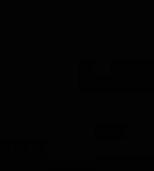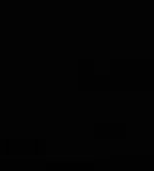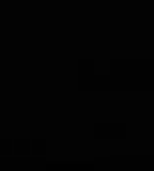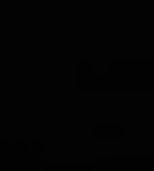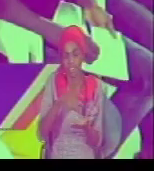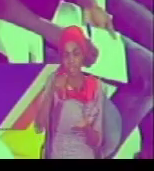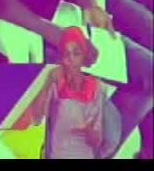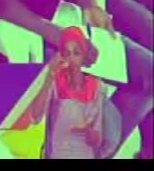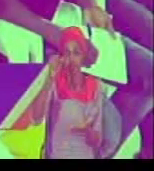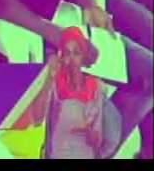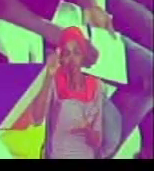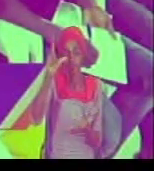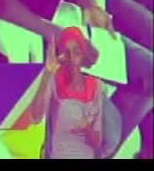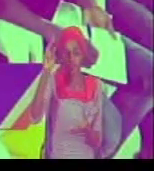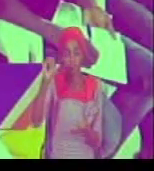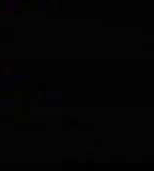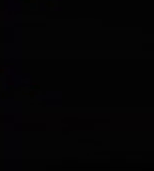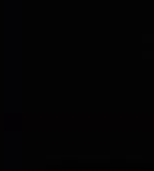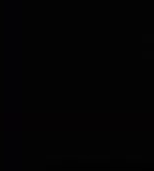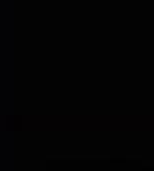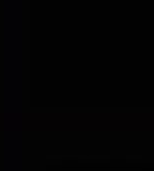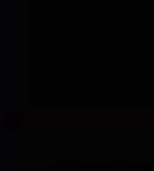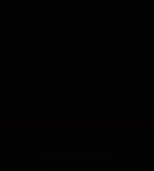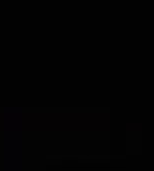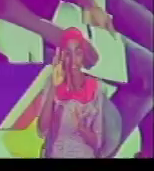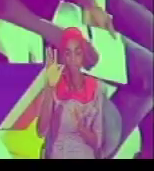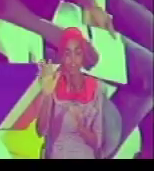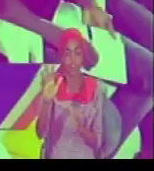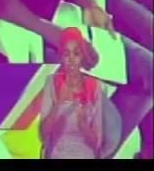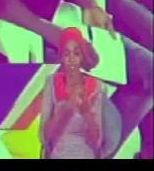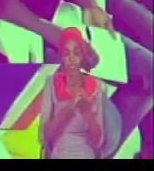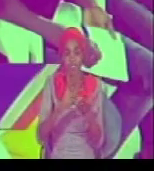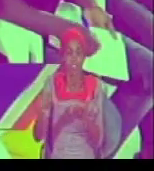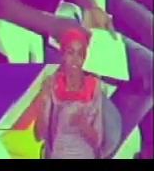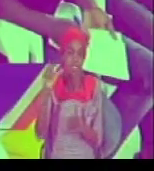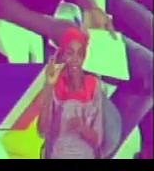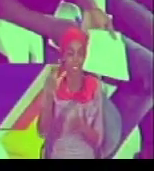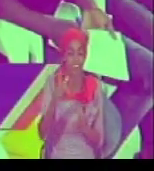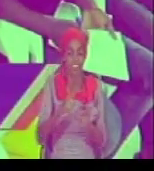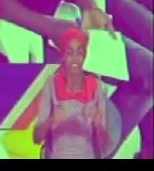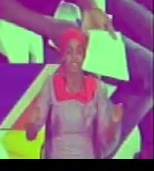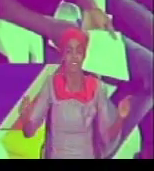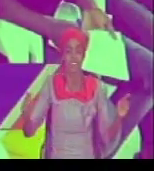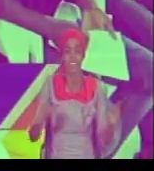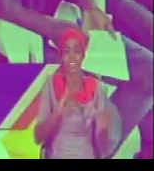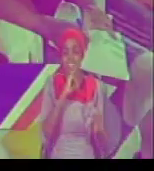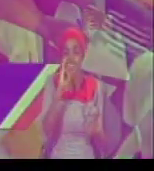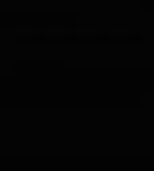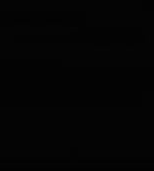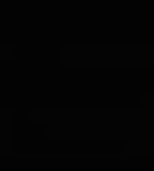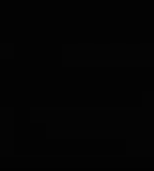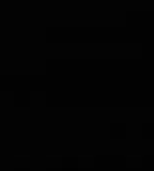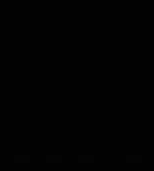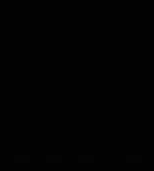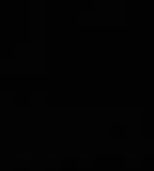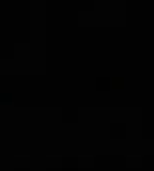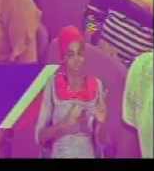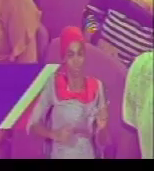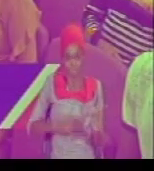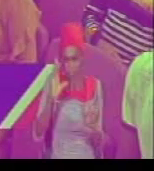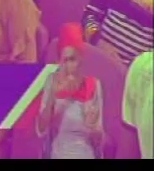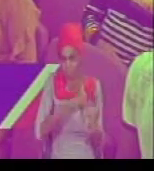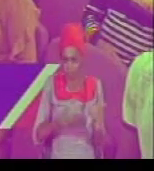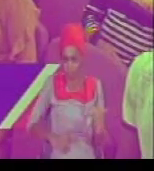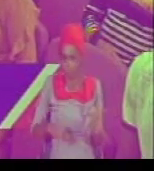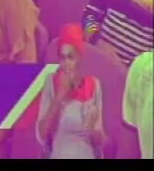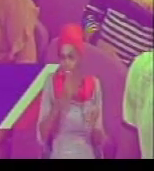Psalm 145, verse 3. Great is the Lord. Your God is great. I